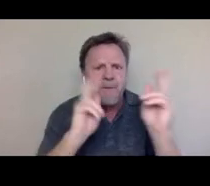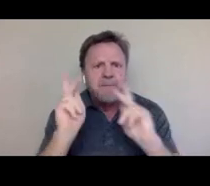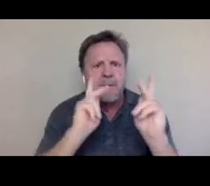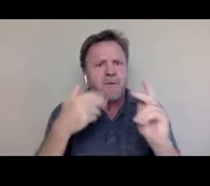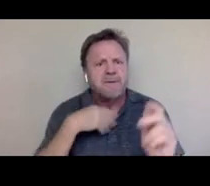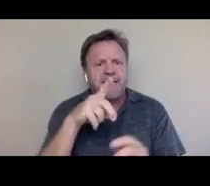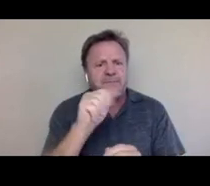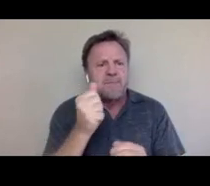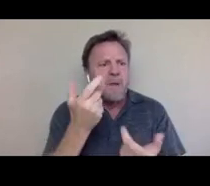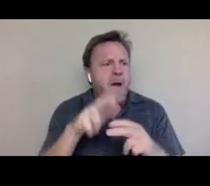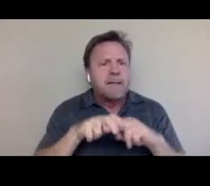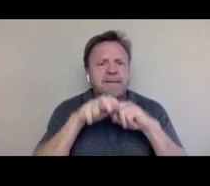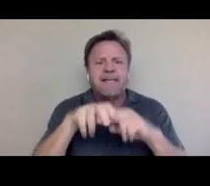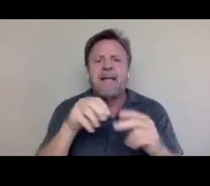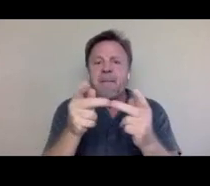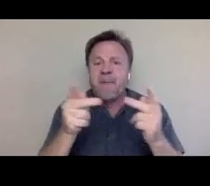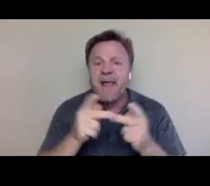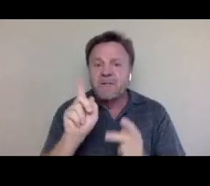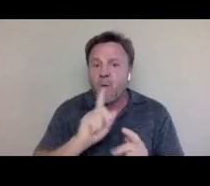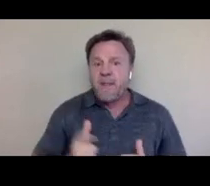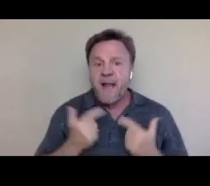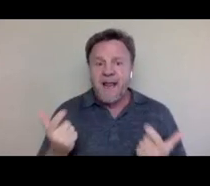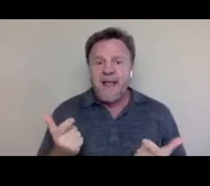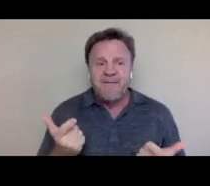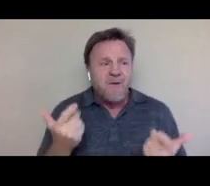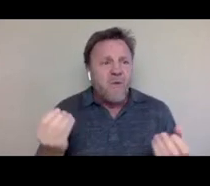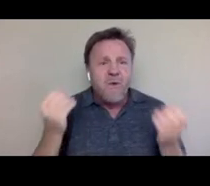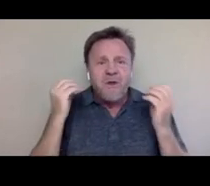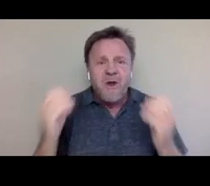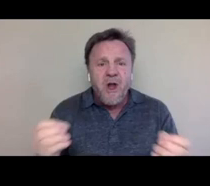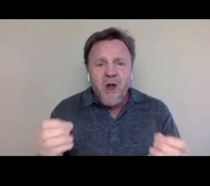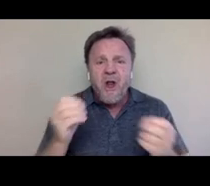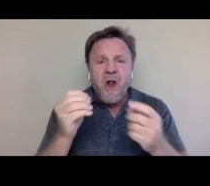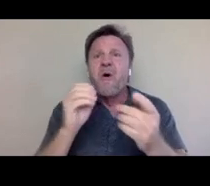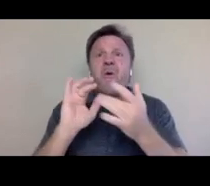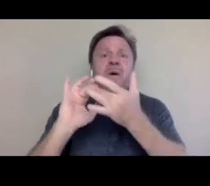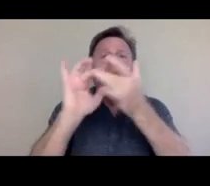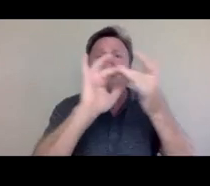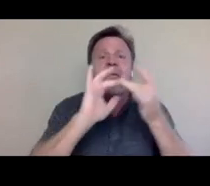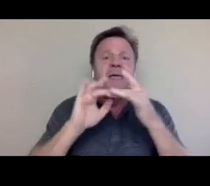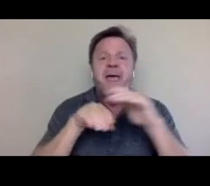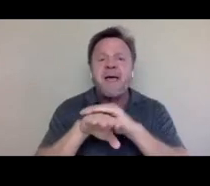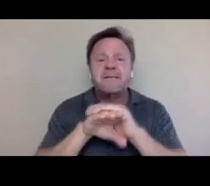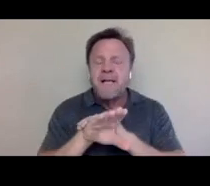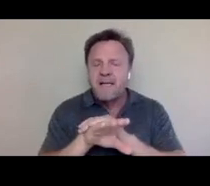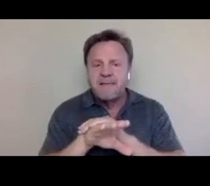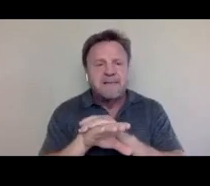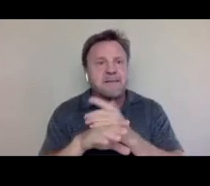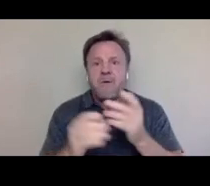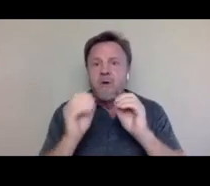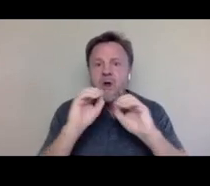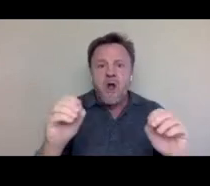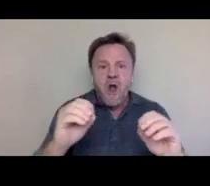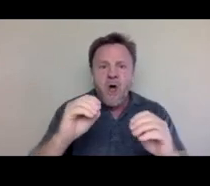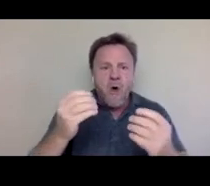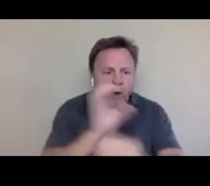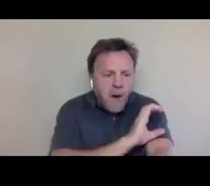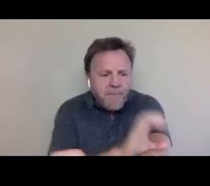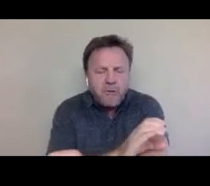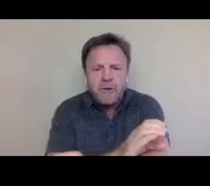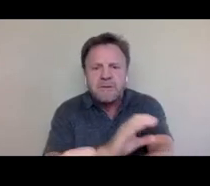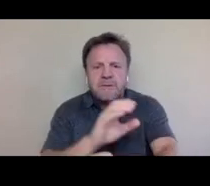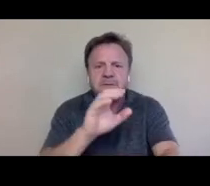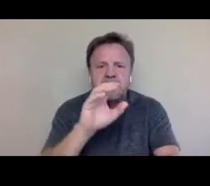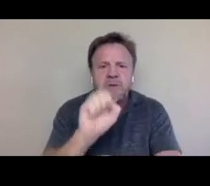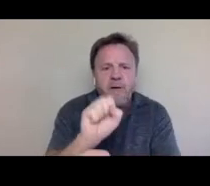are sitting in a place where they live without broadband access? That could be changed. Or without the hardware and software that they need?